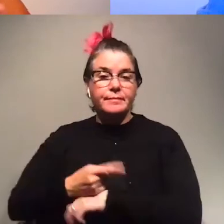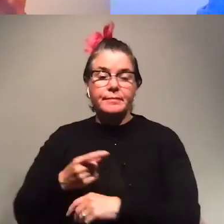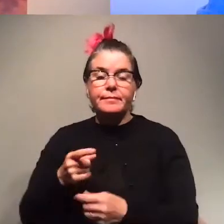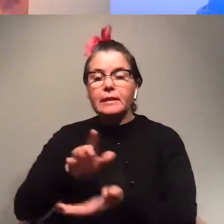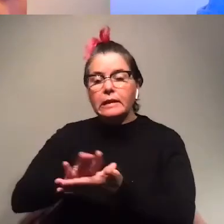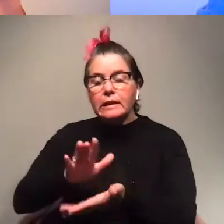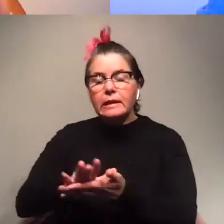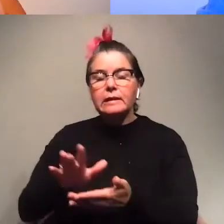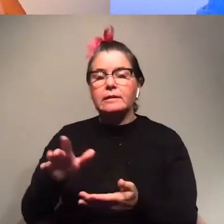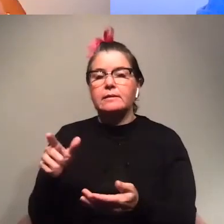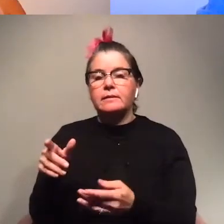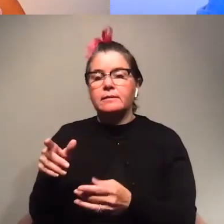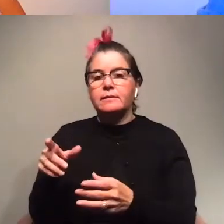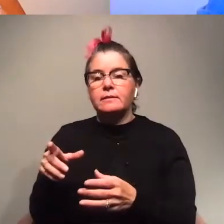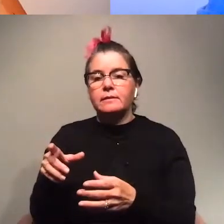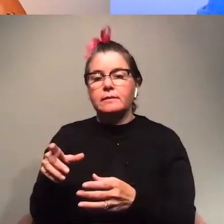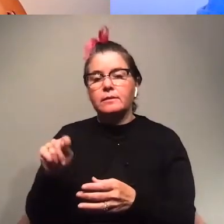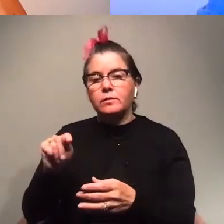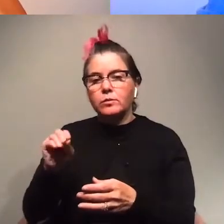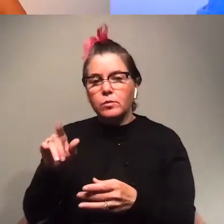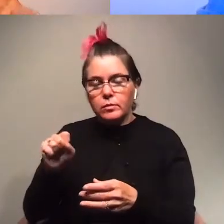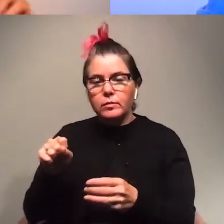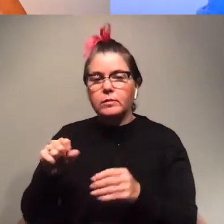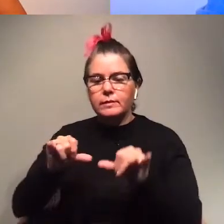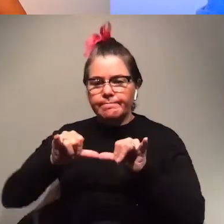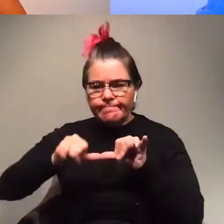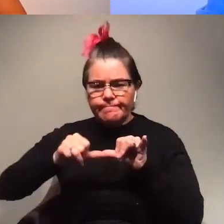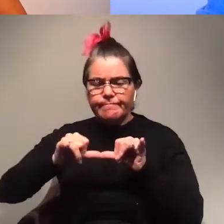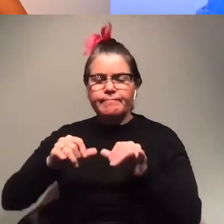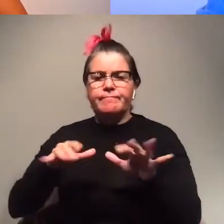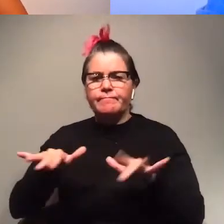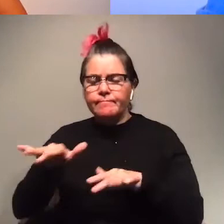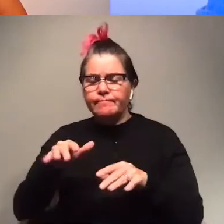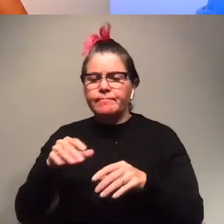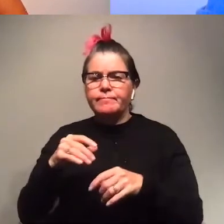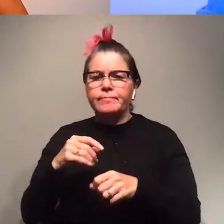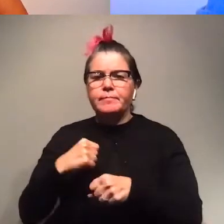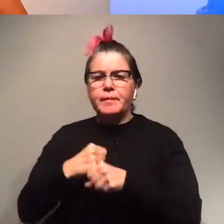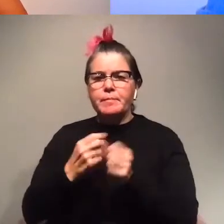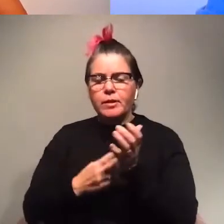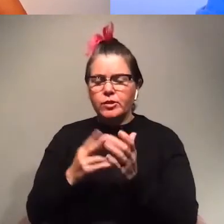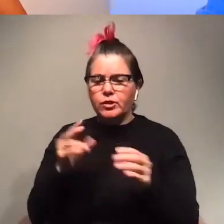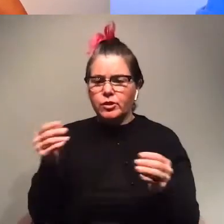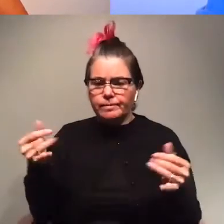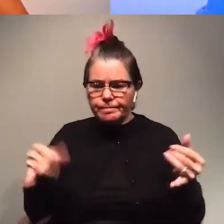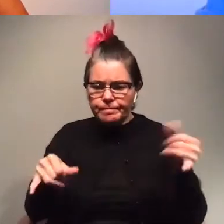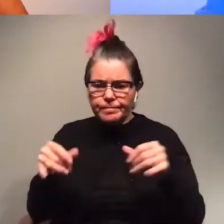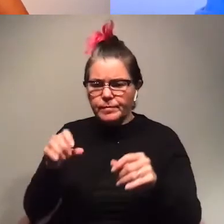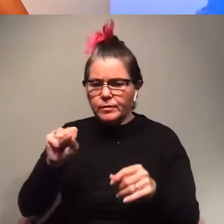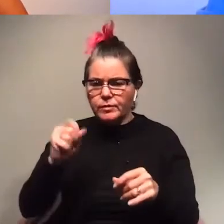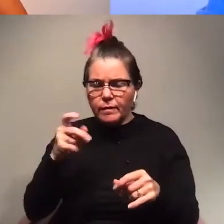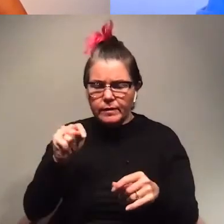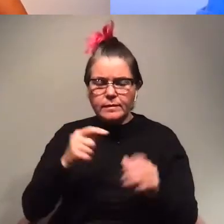the instruments. I am calibrating them for my runs. I'm making sure that they have all the solvents and the samples that I need that are